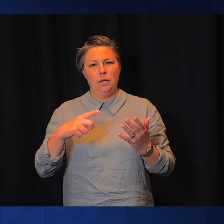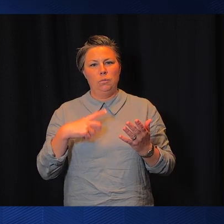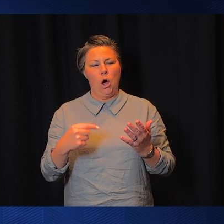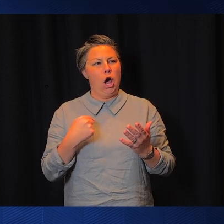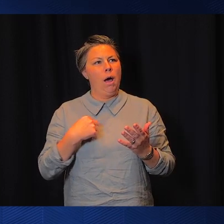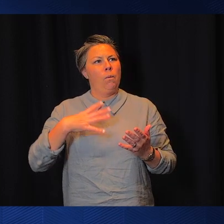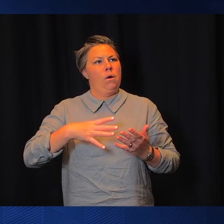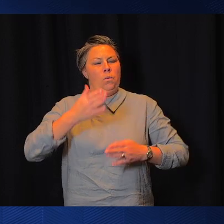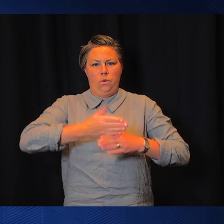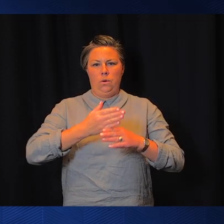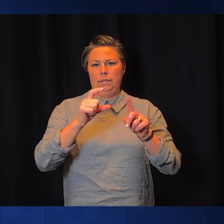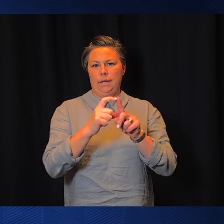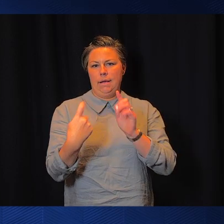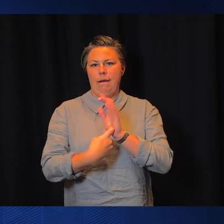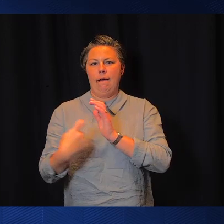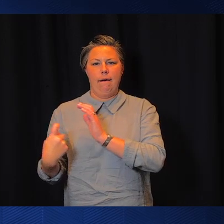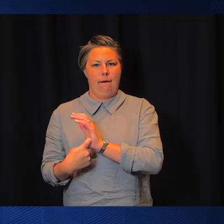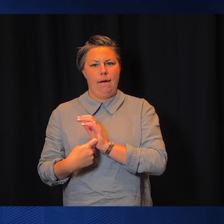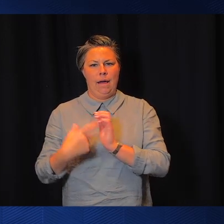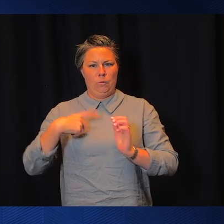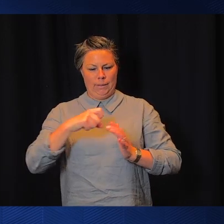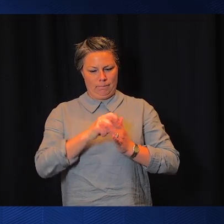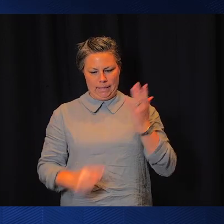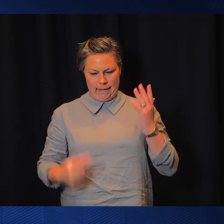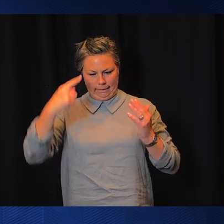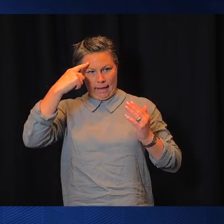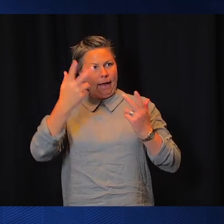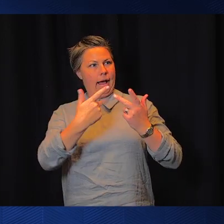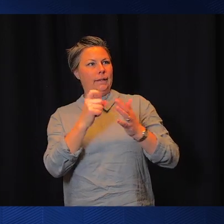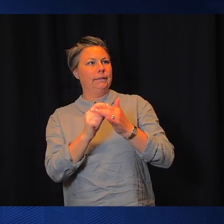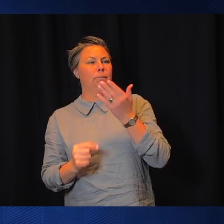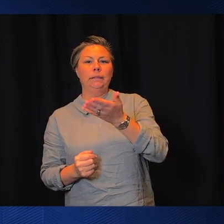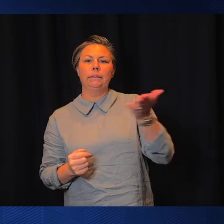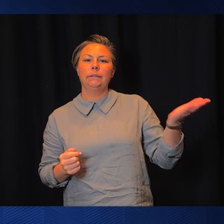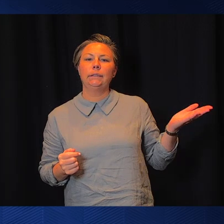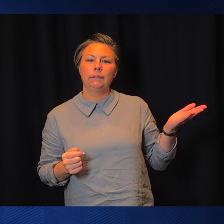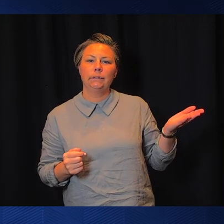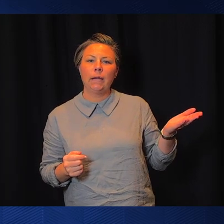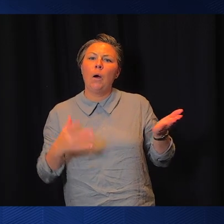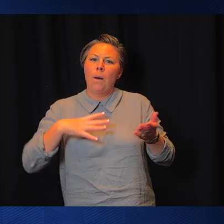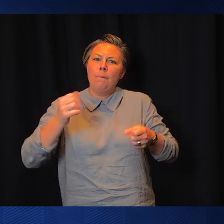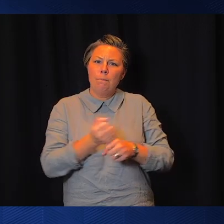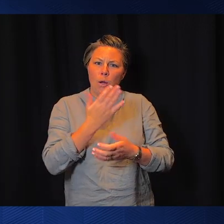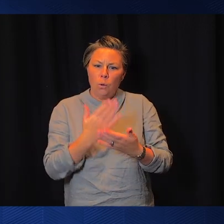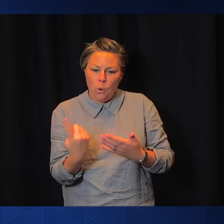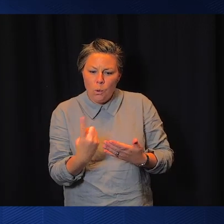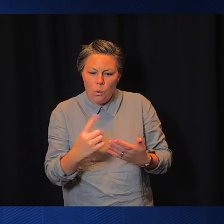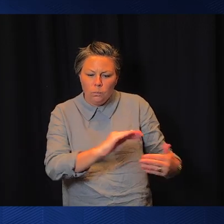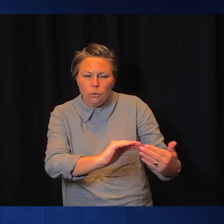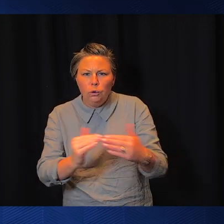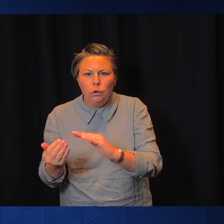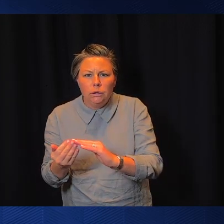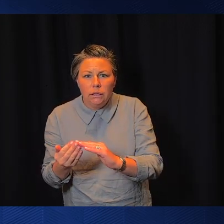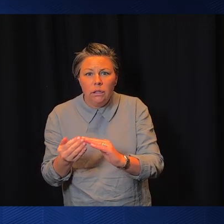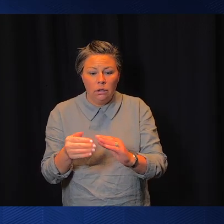at PWDSI. I want to make sure local people, including people